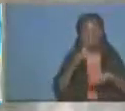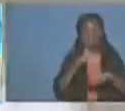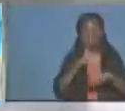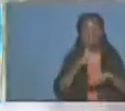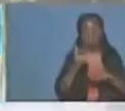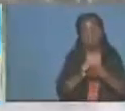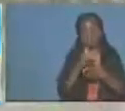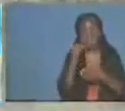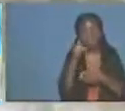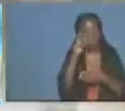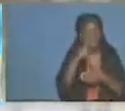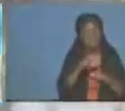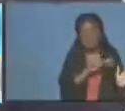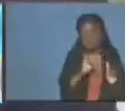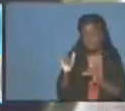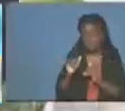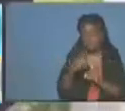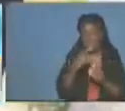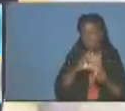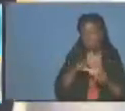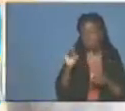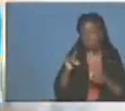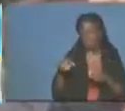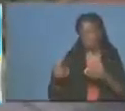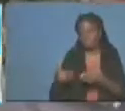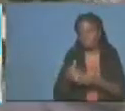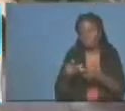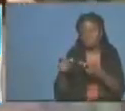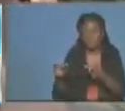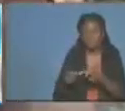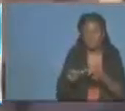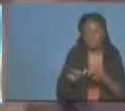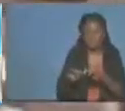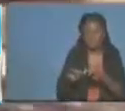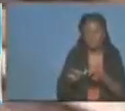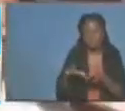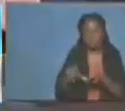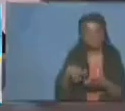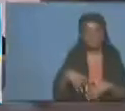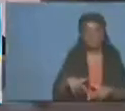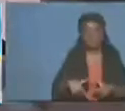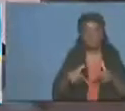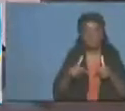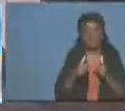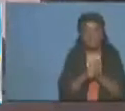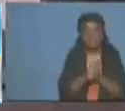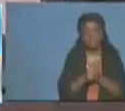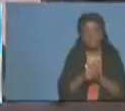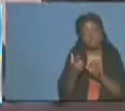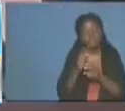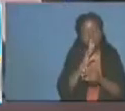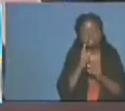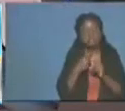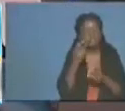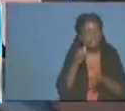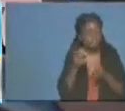their own. Minister of Social Services and Urban Development, the Honourable Obi Wilshcombe, spoke to whether his ministry would provide assistance.